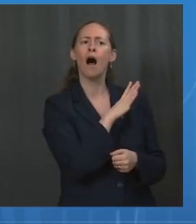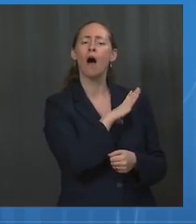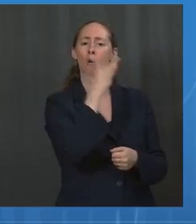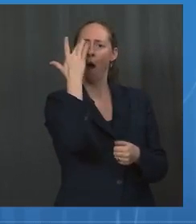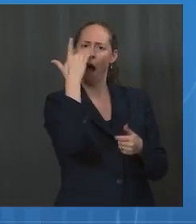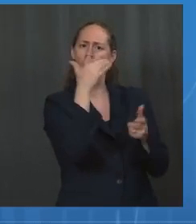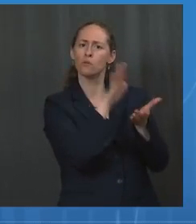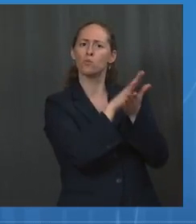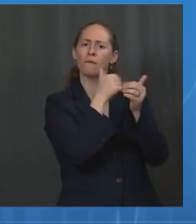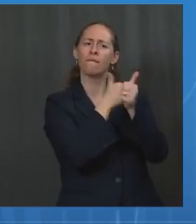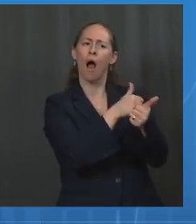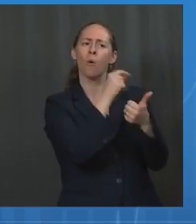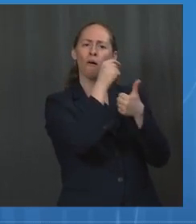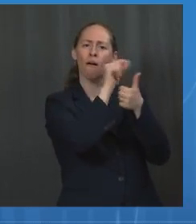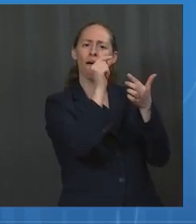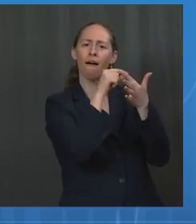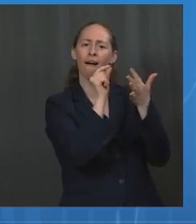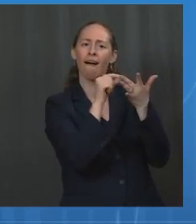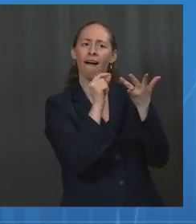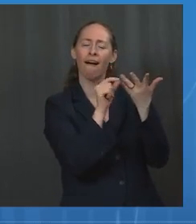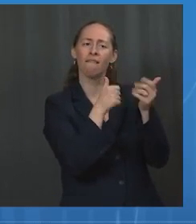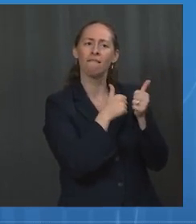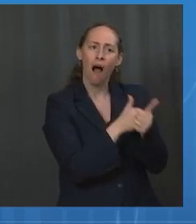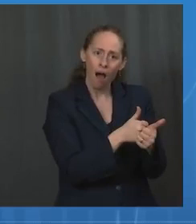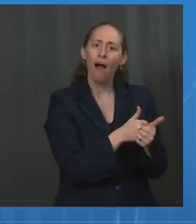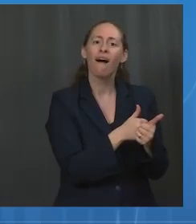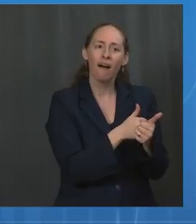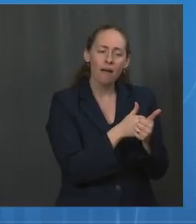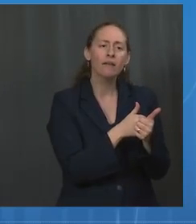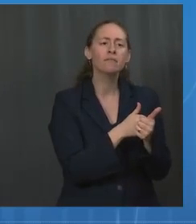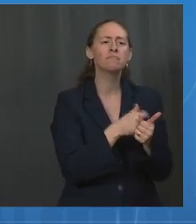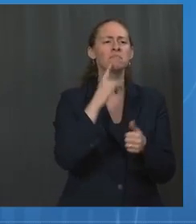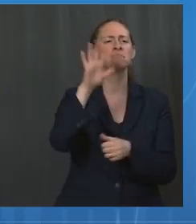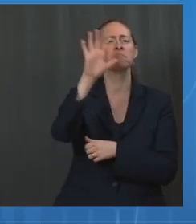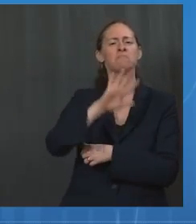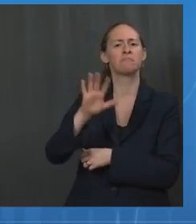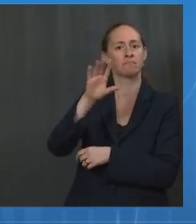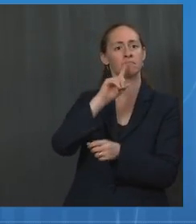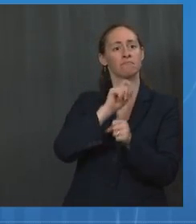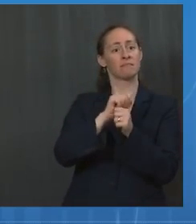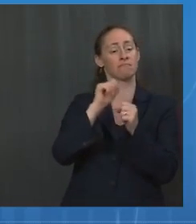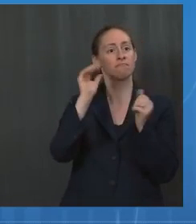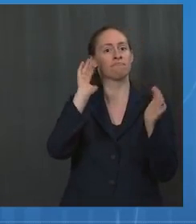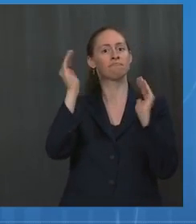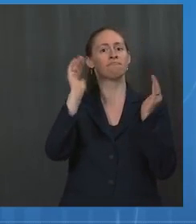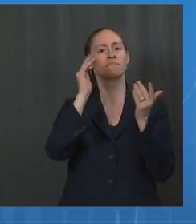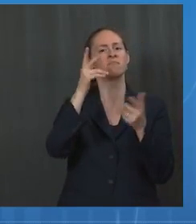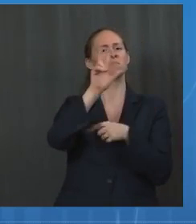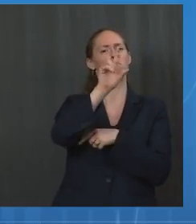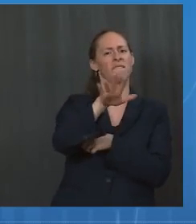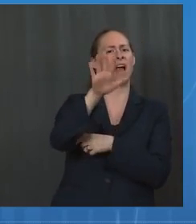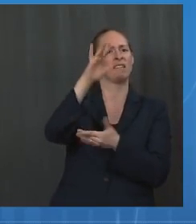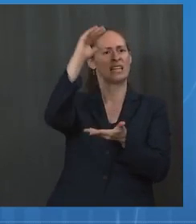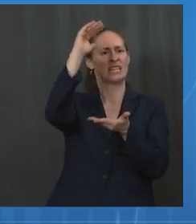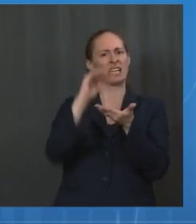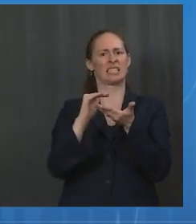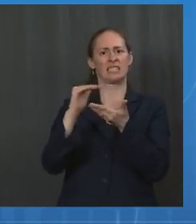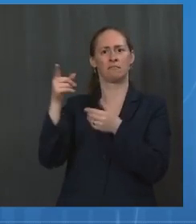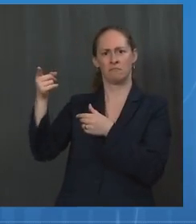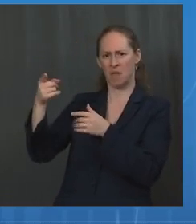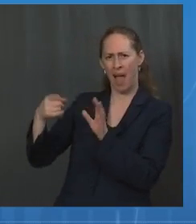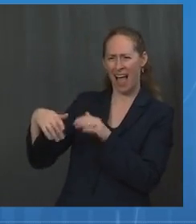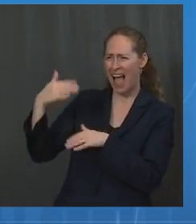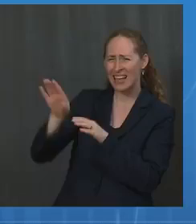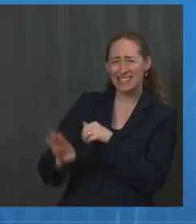case rates in children and adolescents were about 3.5 times lower during the winter peak compared to rates in the